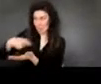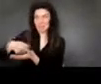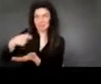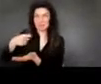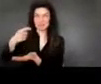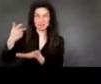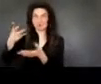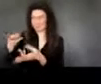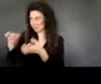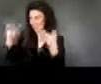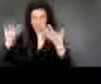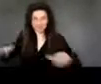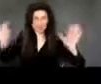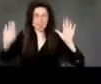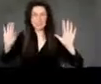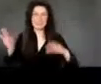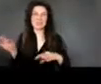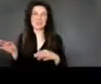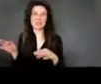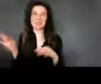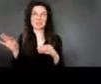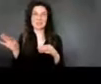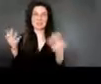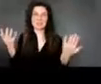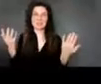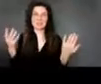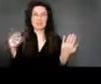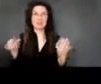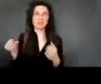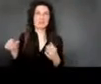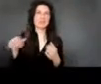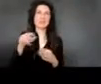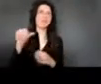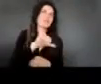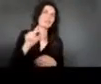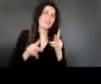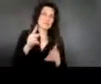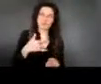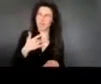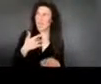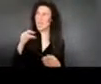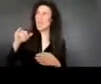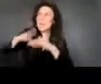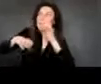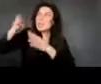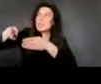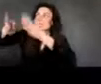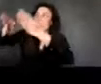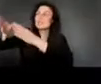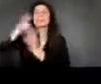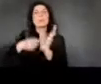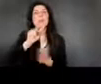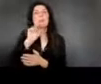in and kind of noticed there was still potential in the slate of the buildings themselves, the big mill that was